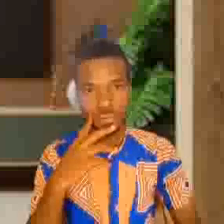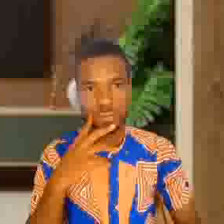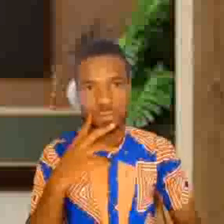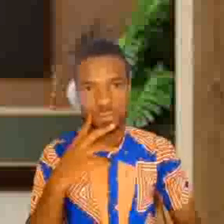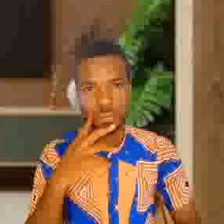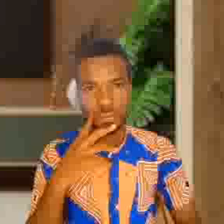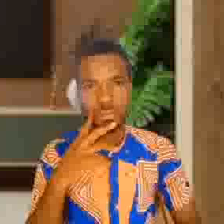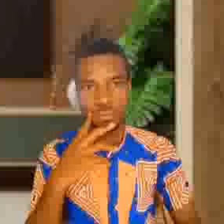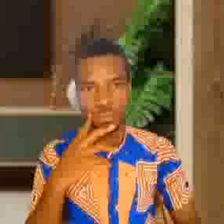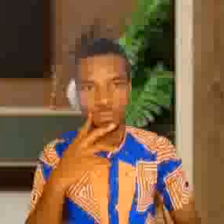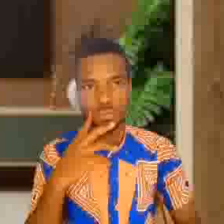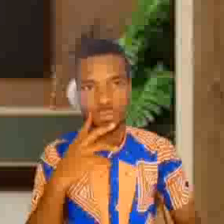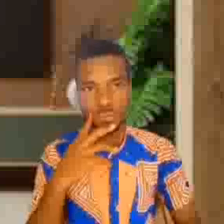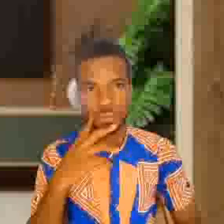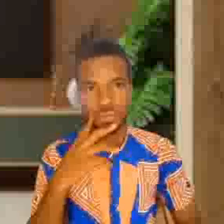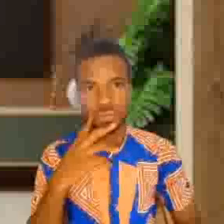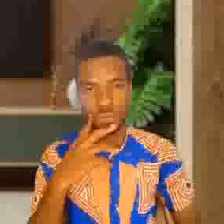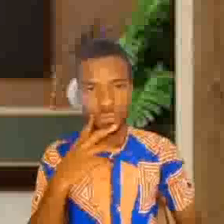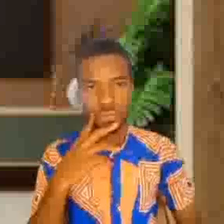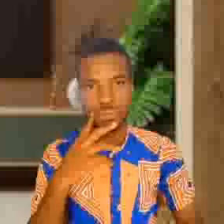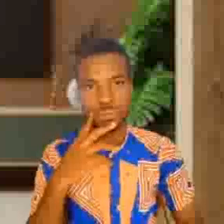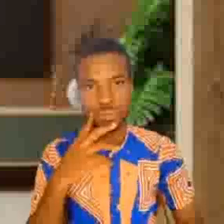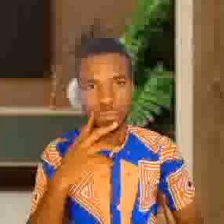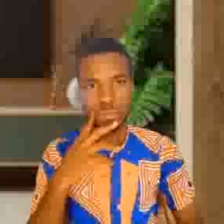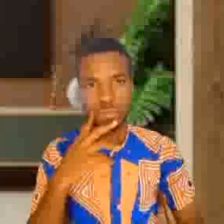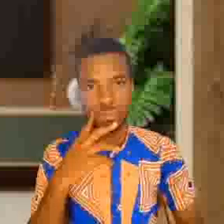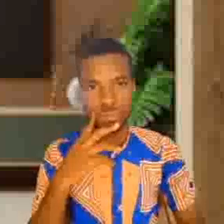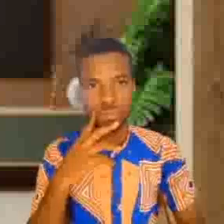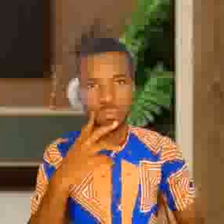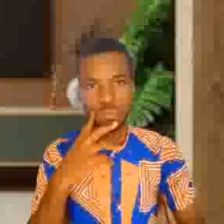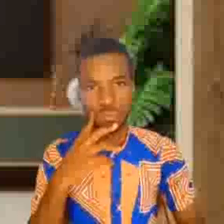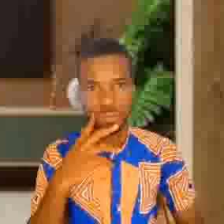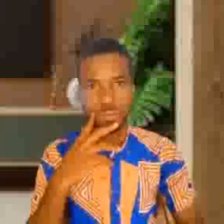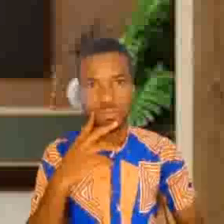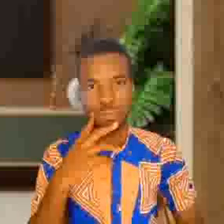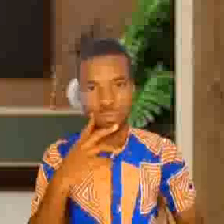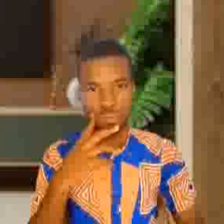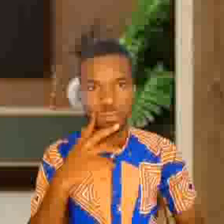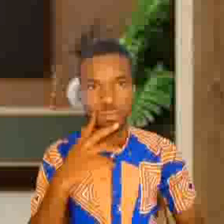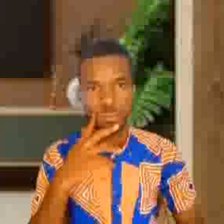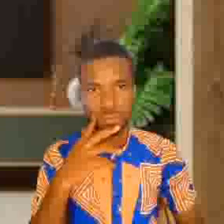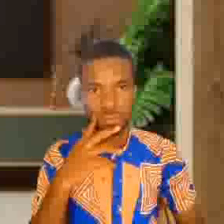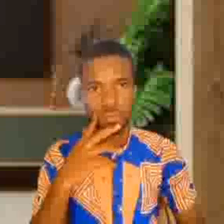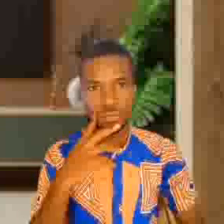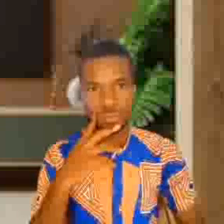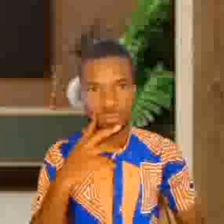I've seen people on social media that have left their calling to remain on social media, doing what they were not called